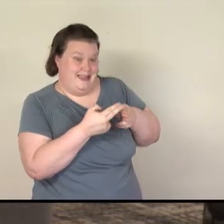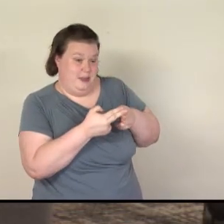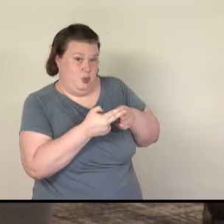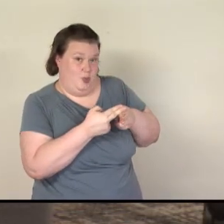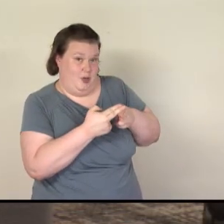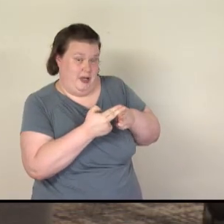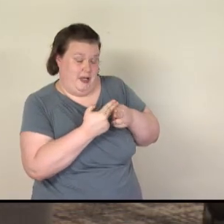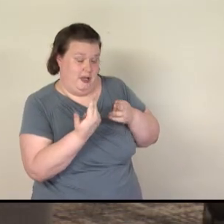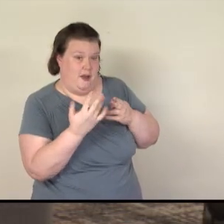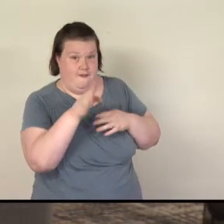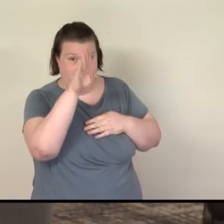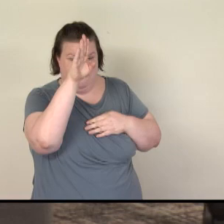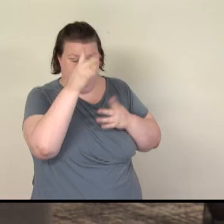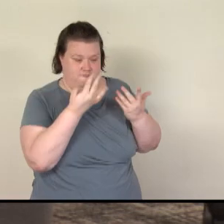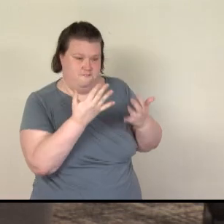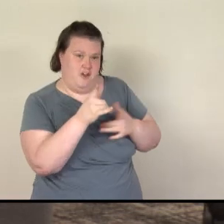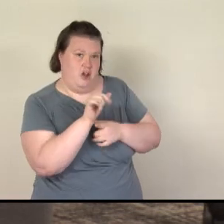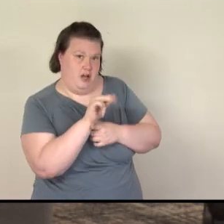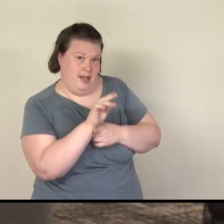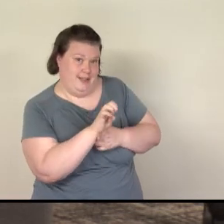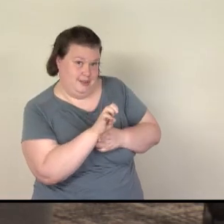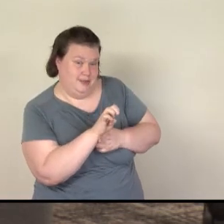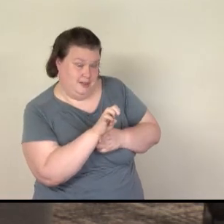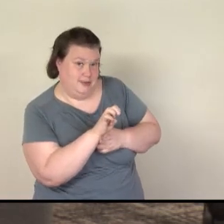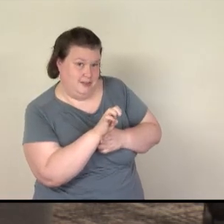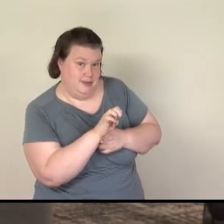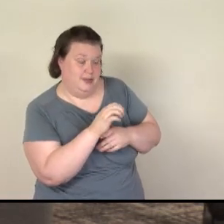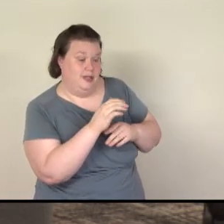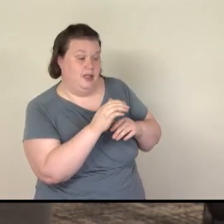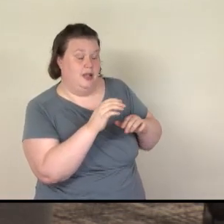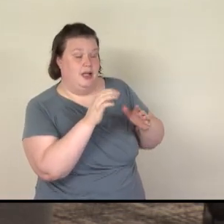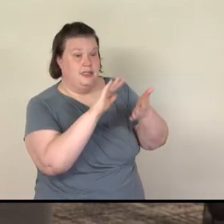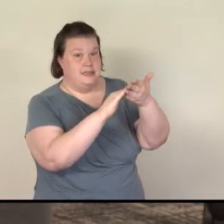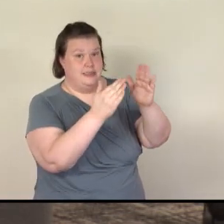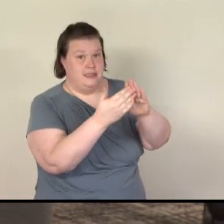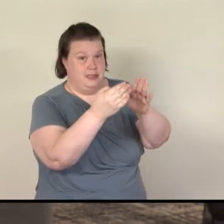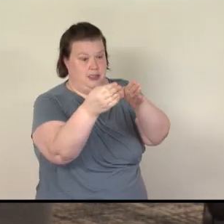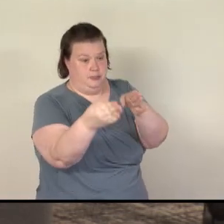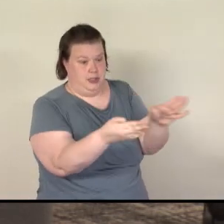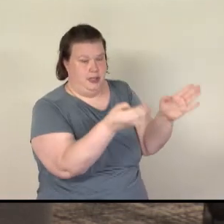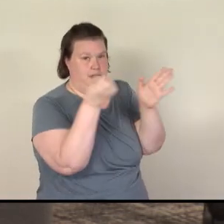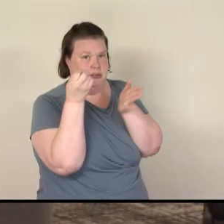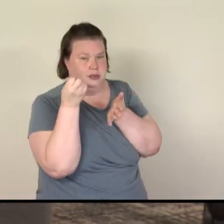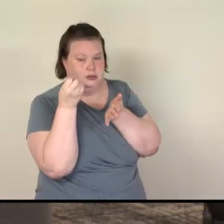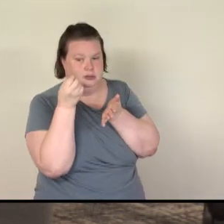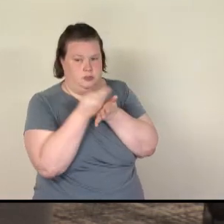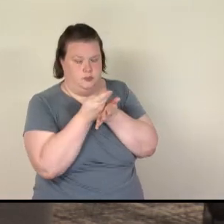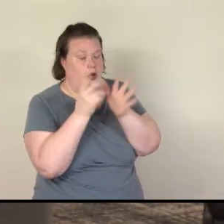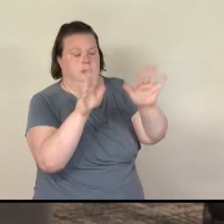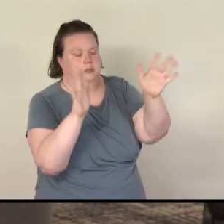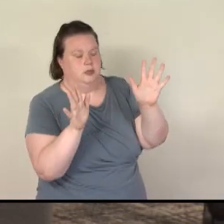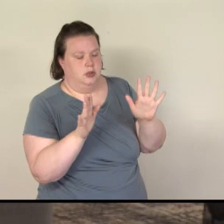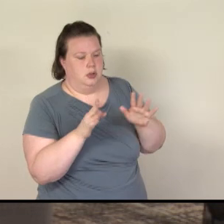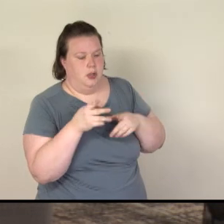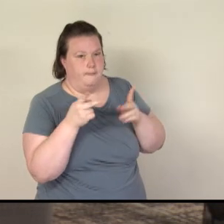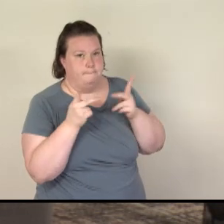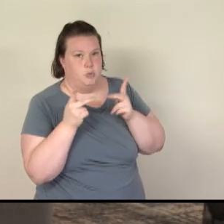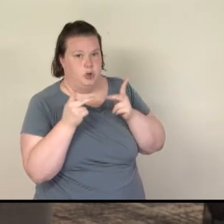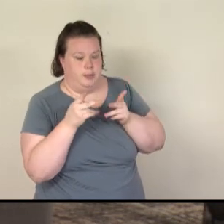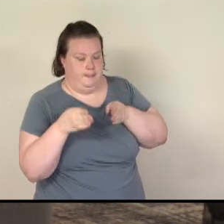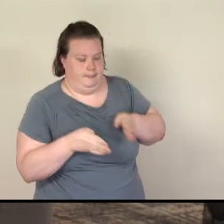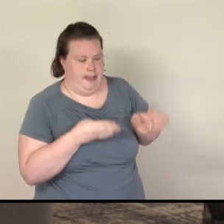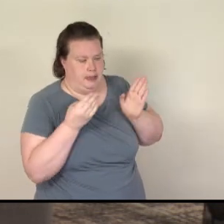and the construction of the temporary fire lane, and we actually have approval of city plans I mean, our permit plans show